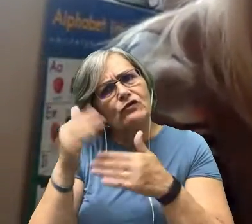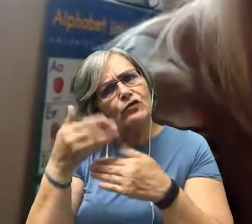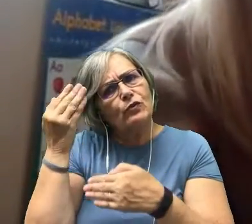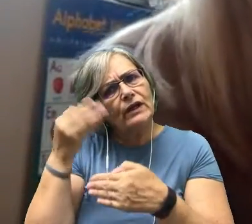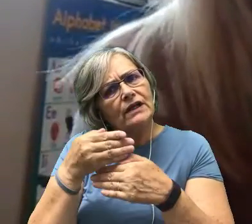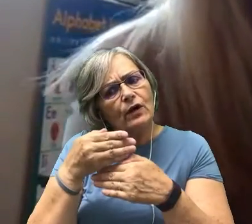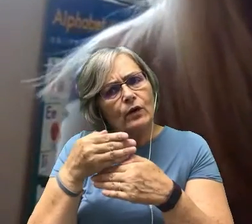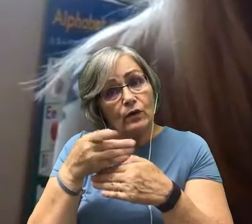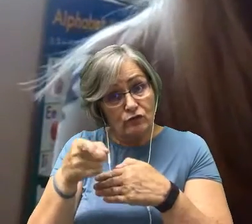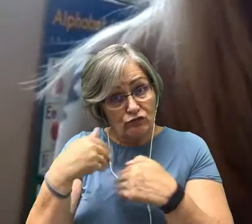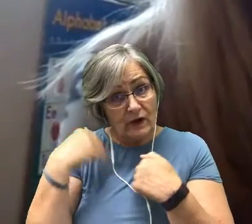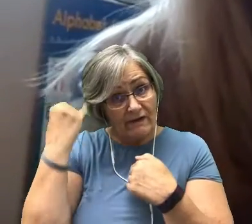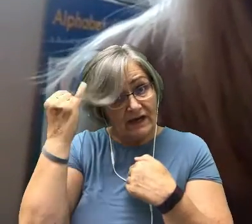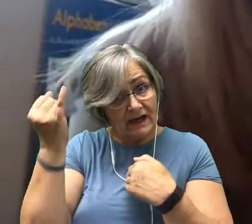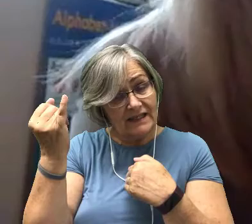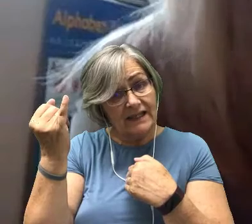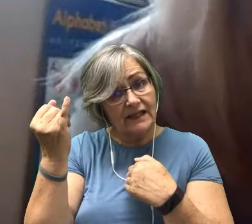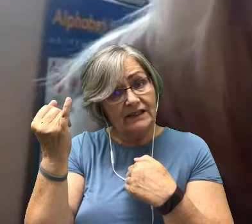Do you have any ideas?